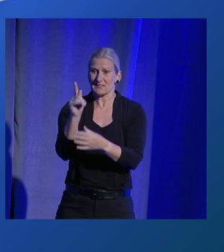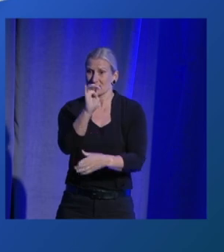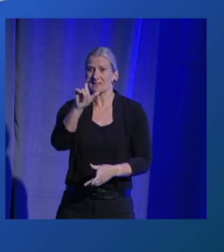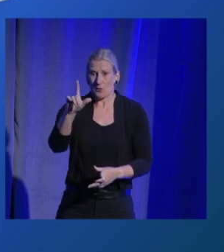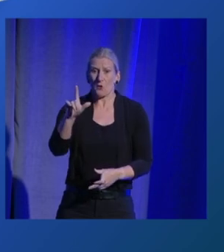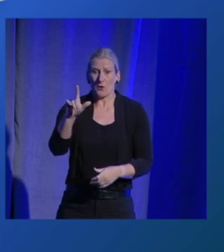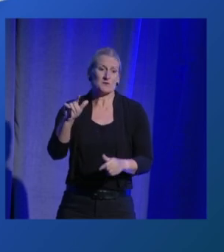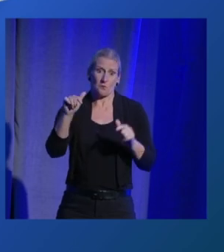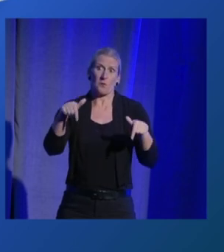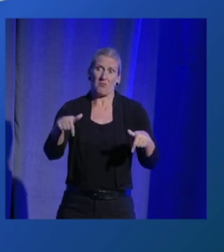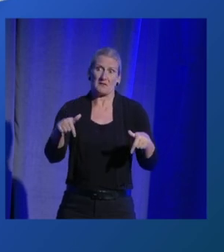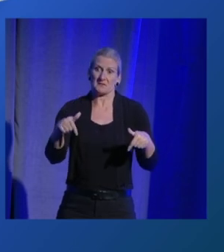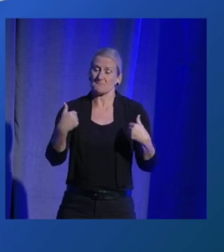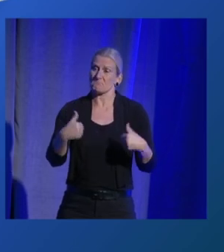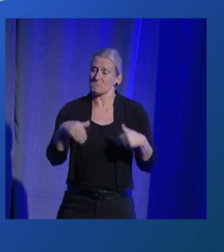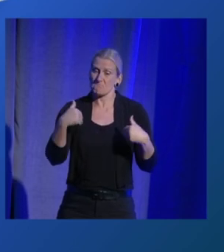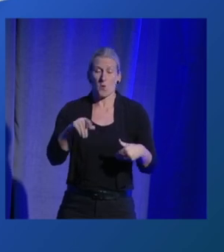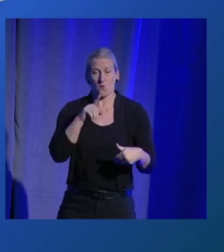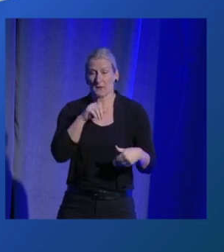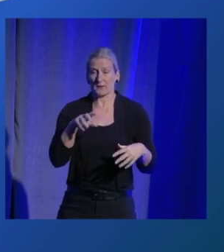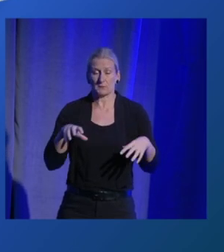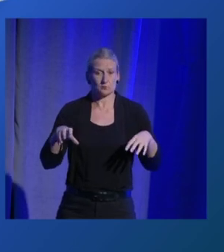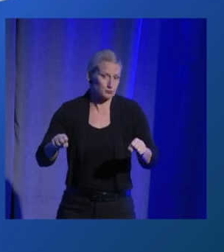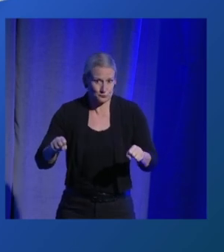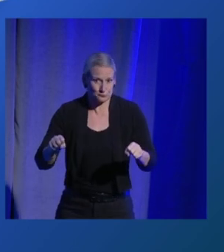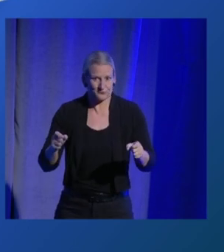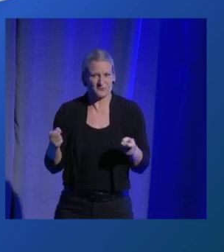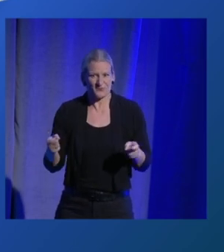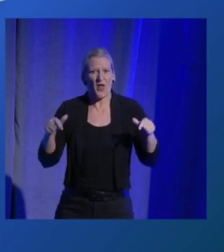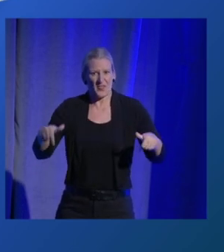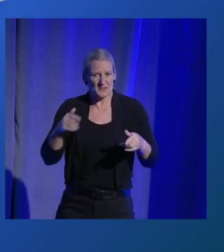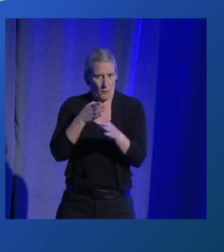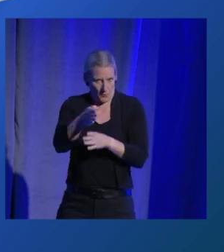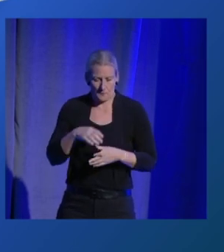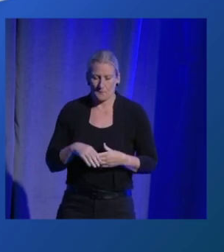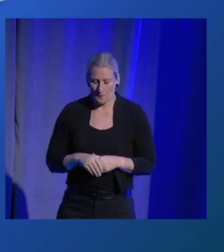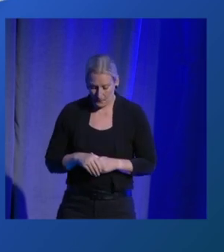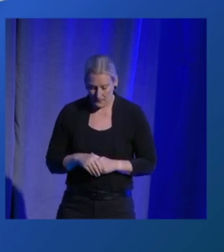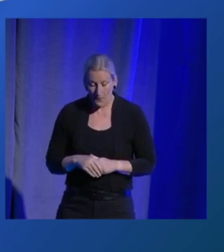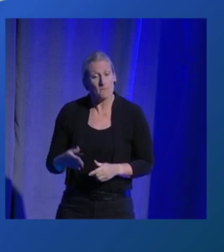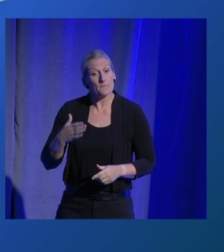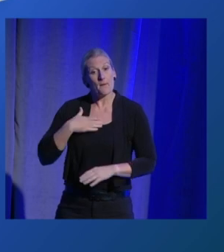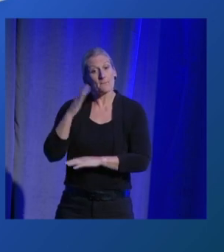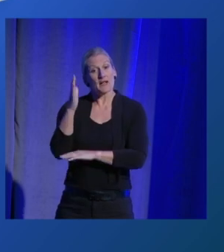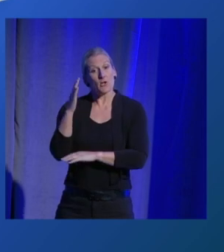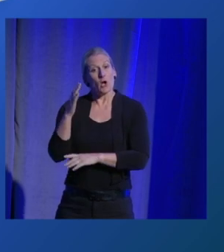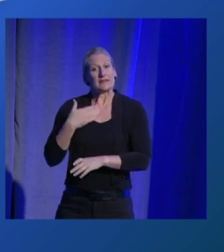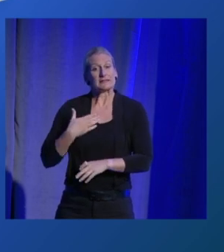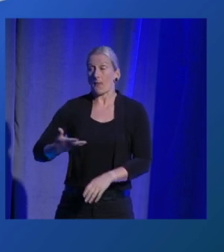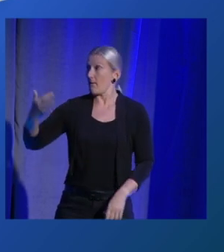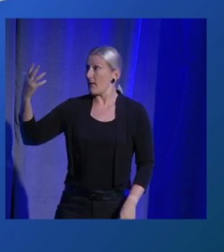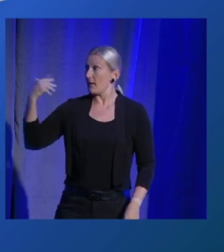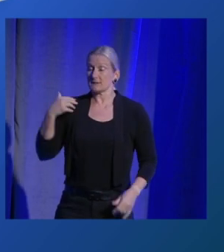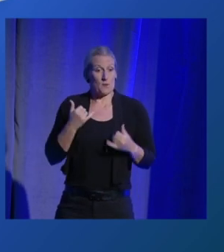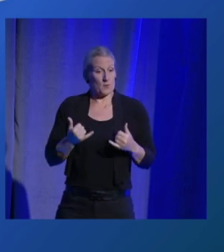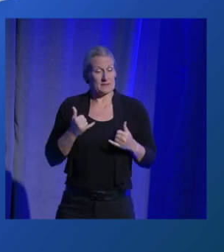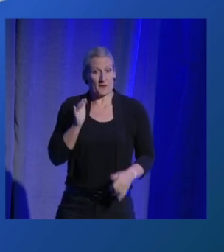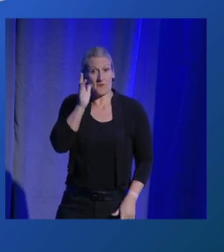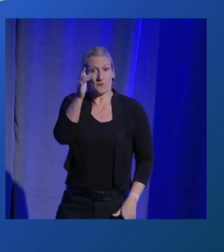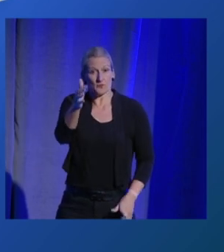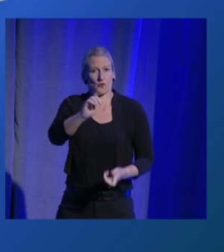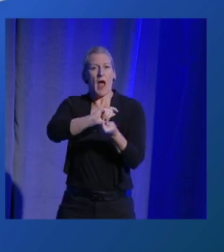successful um my talk today is the past the present and the future and how to innovate to evolve